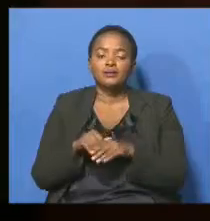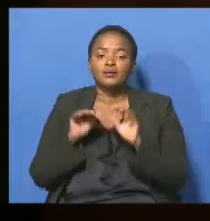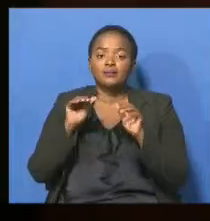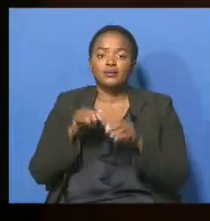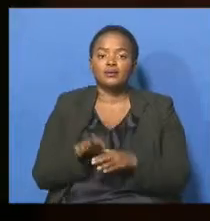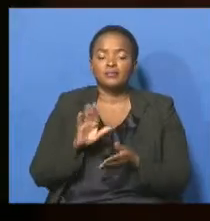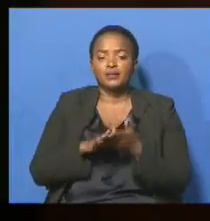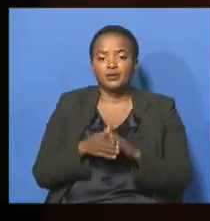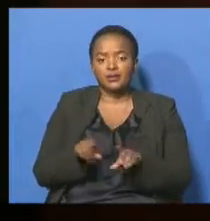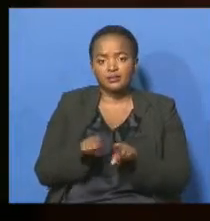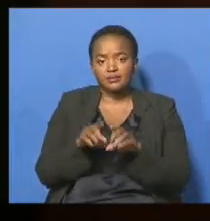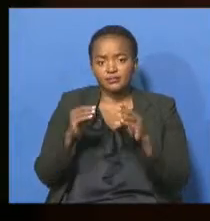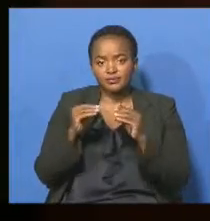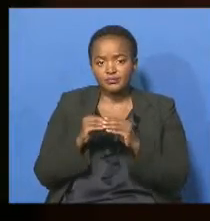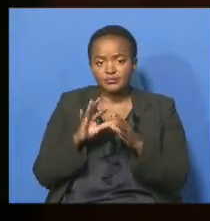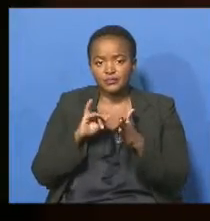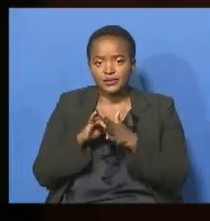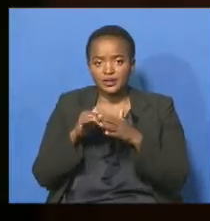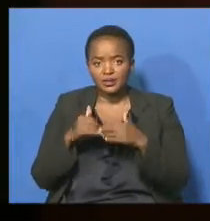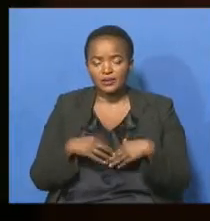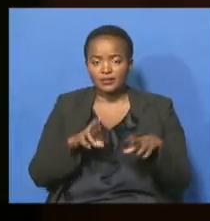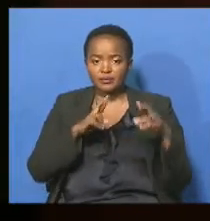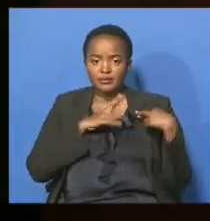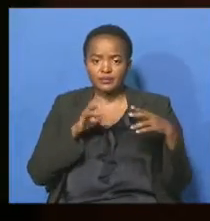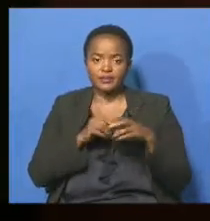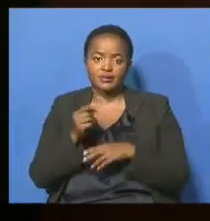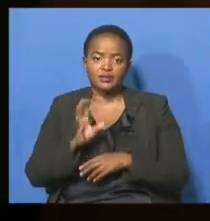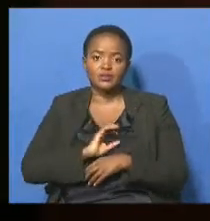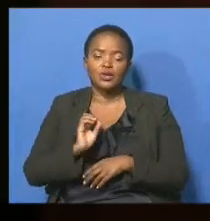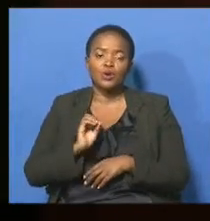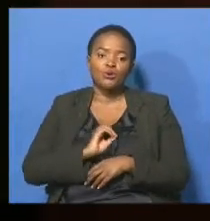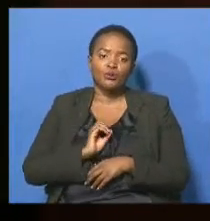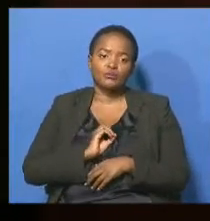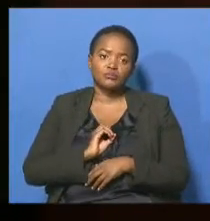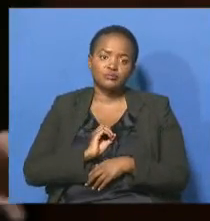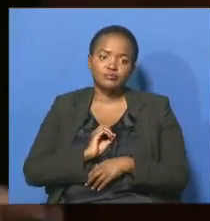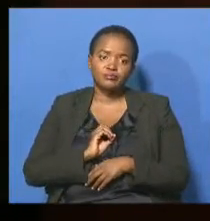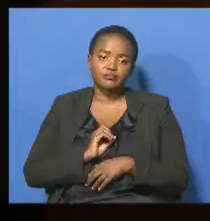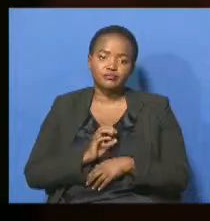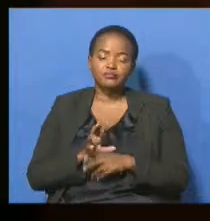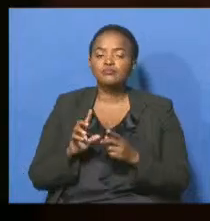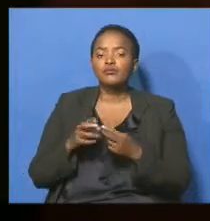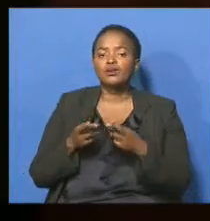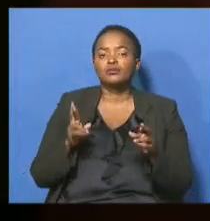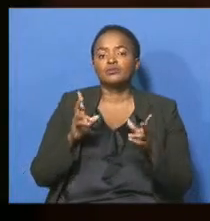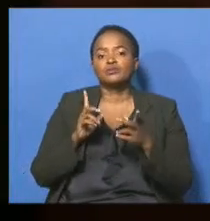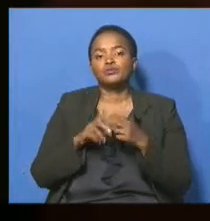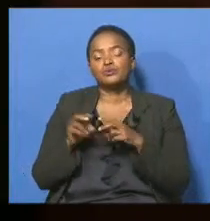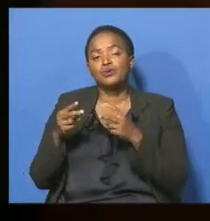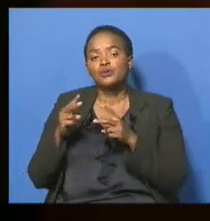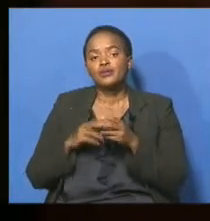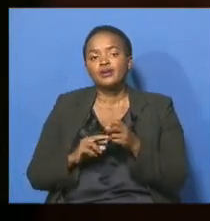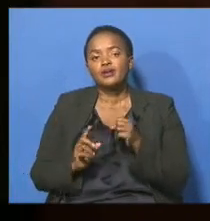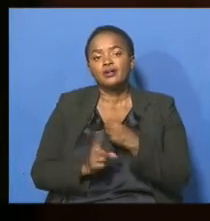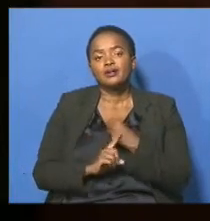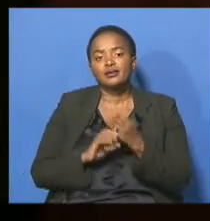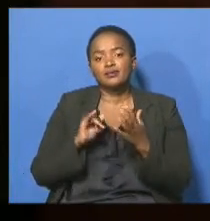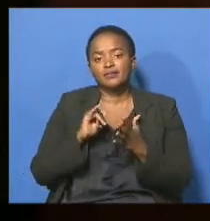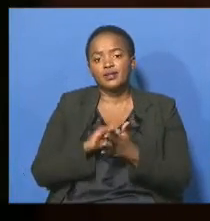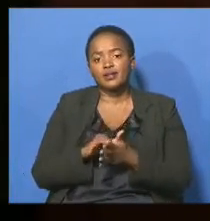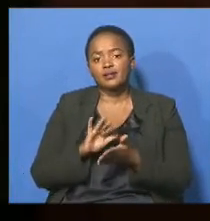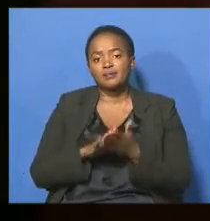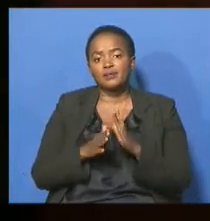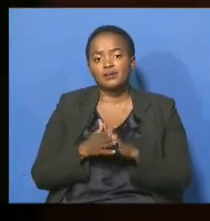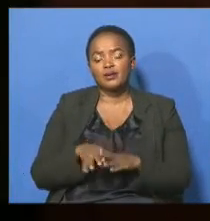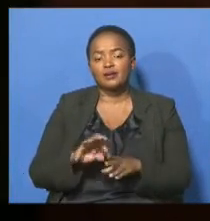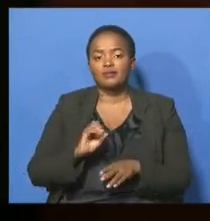partners, they contribute even their own to fight crime. That becomes the sense